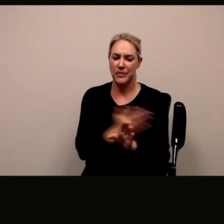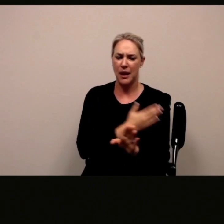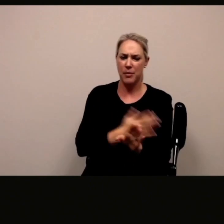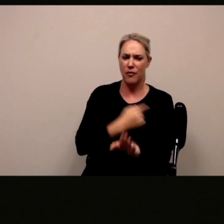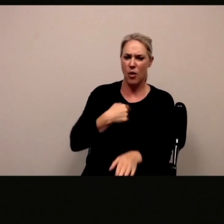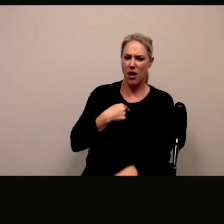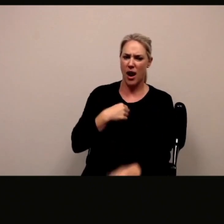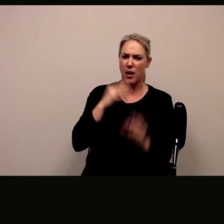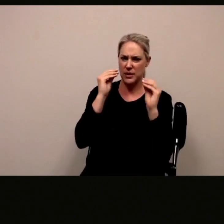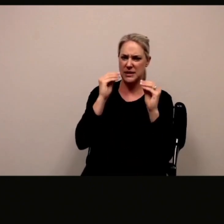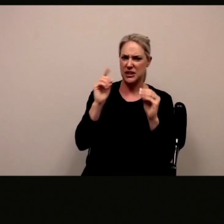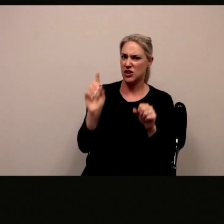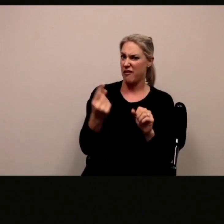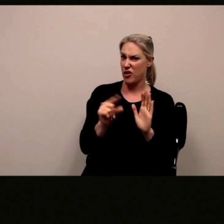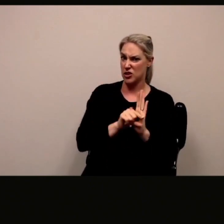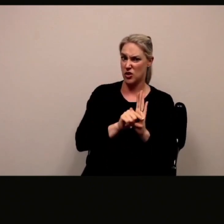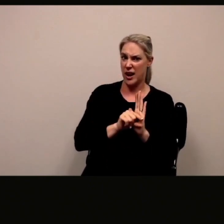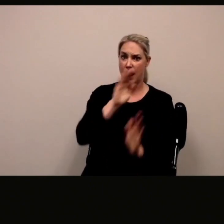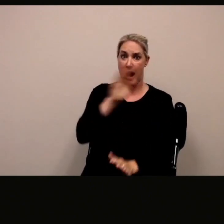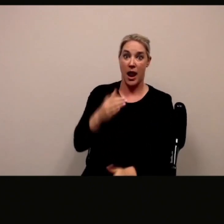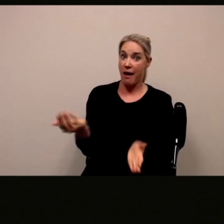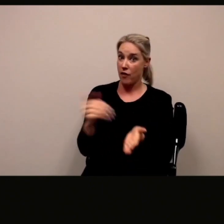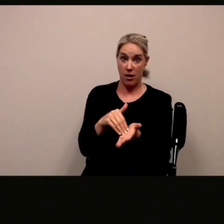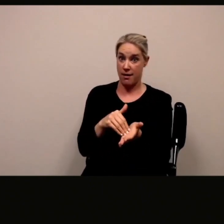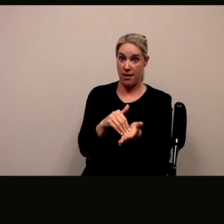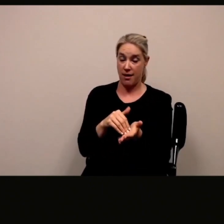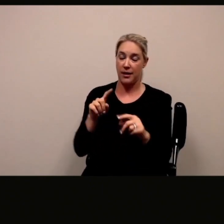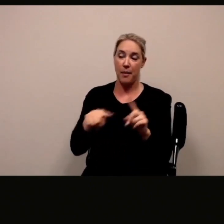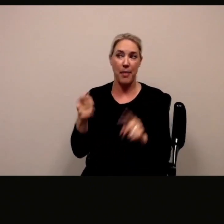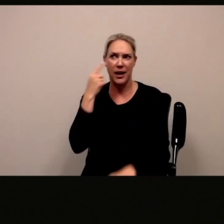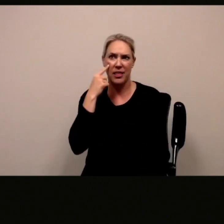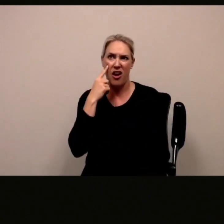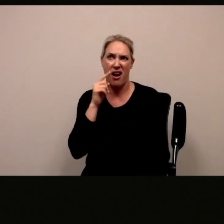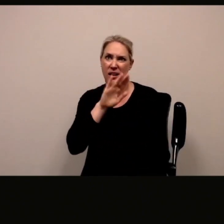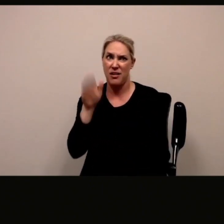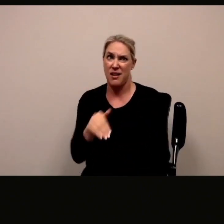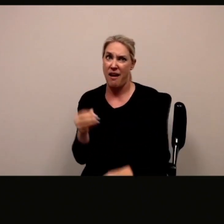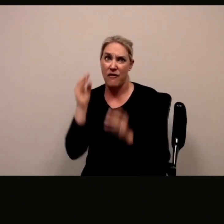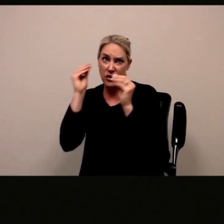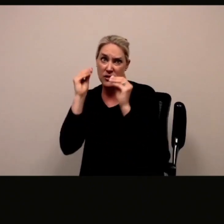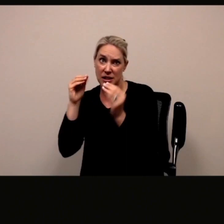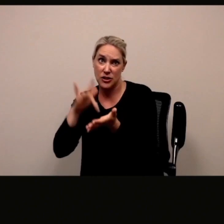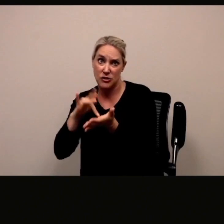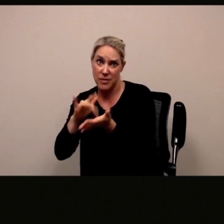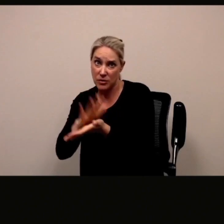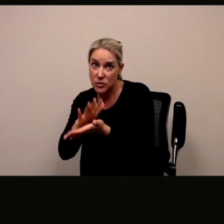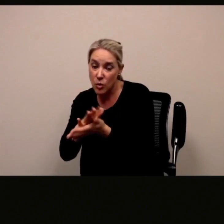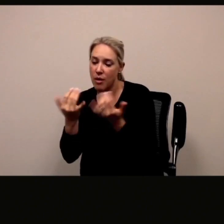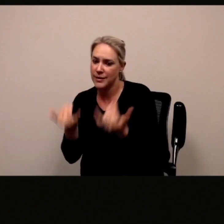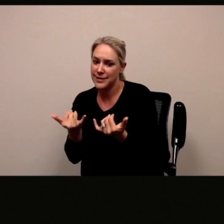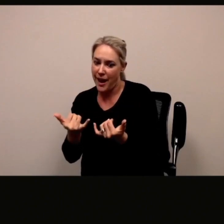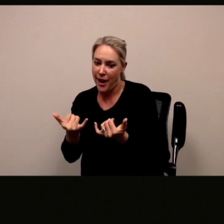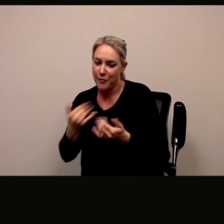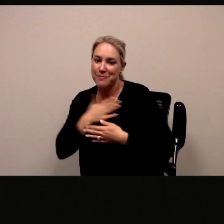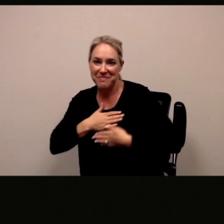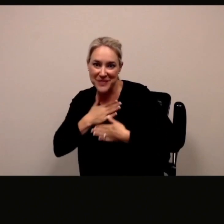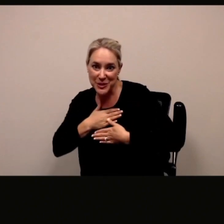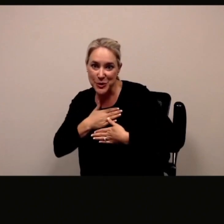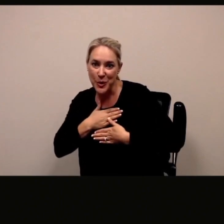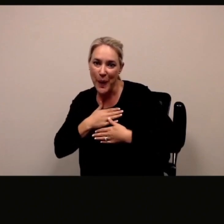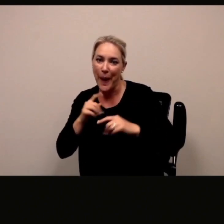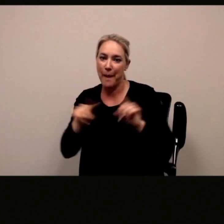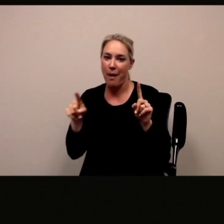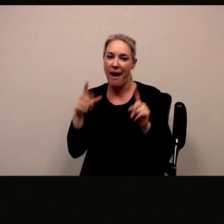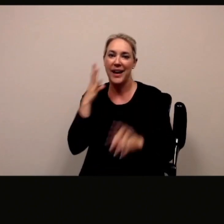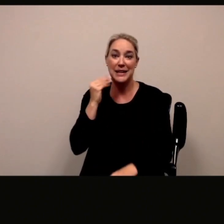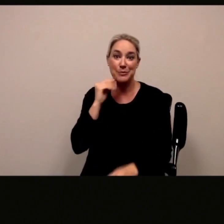never teach 1st grade again, but I thought I would never teach middle school when I was a 1st grade teacher. And boy, didn't experience change, all of that.